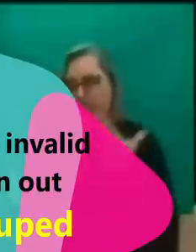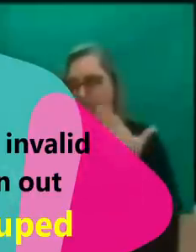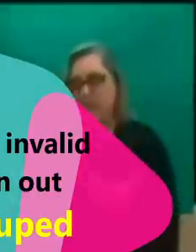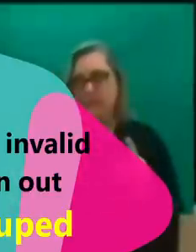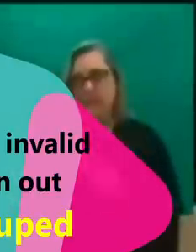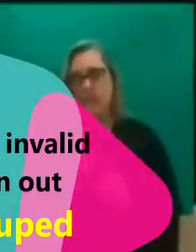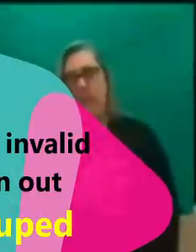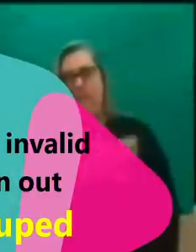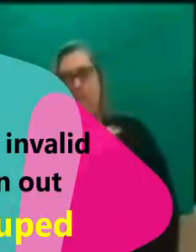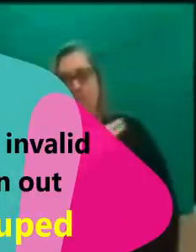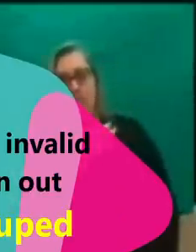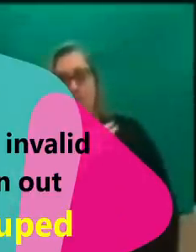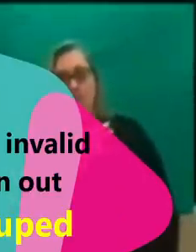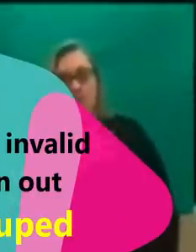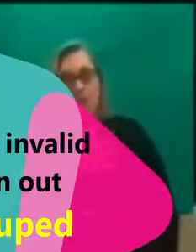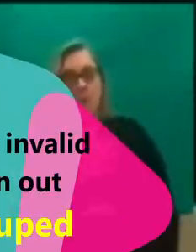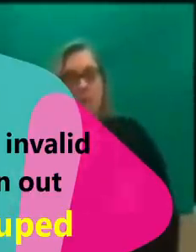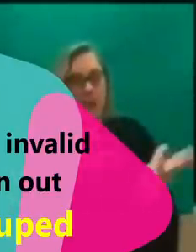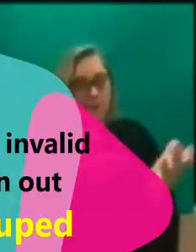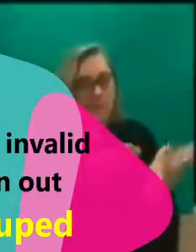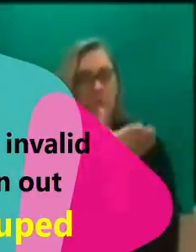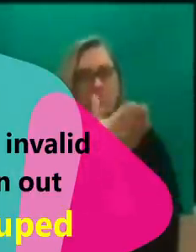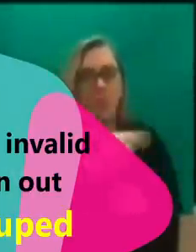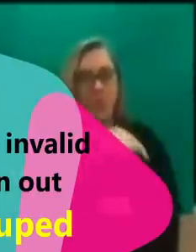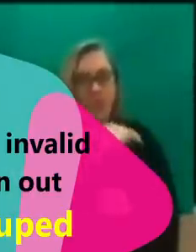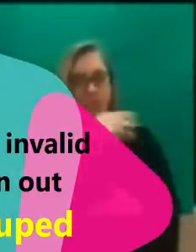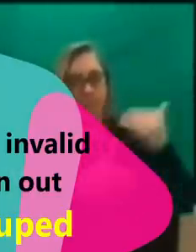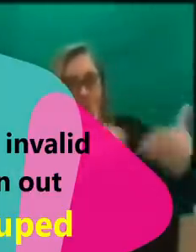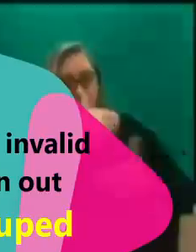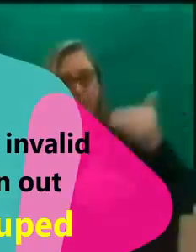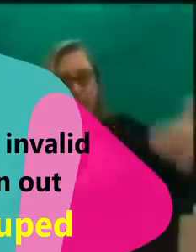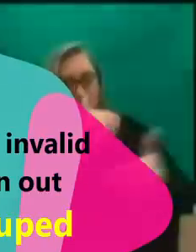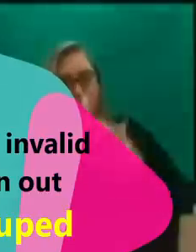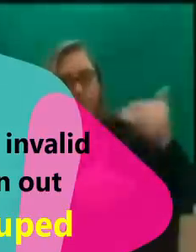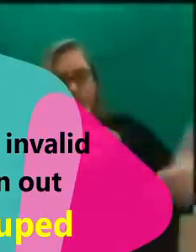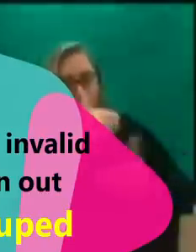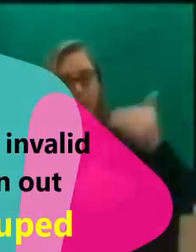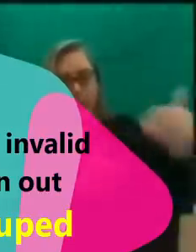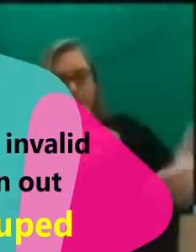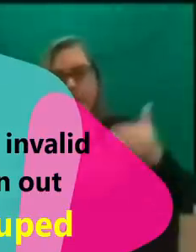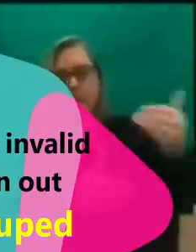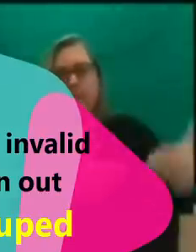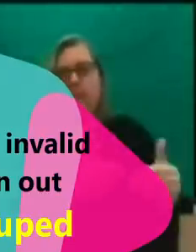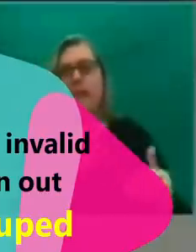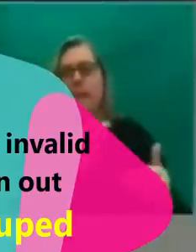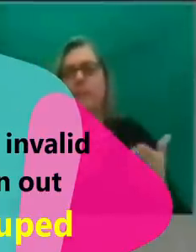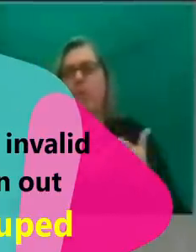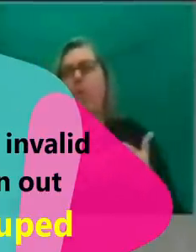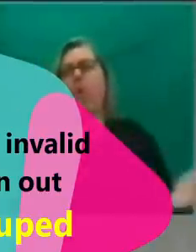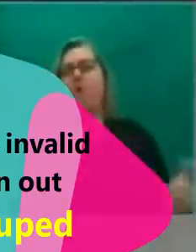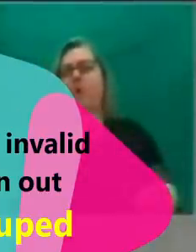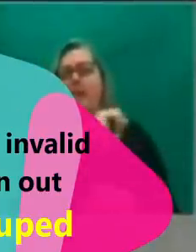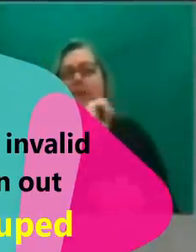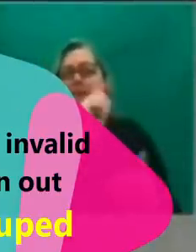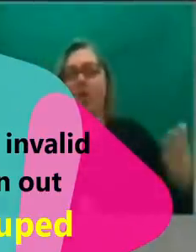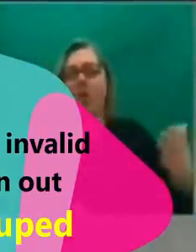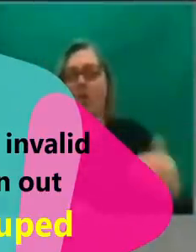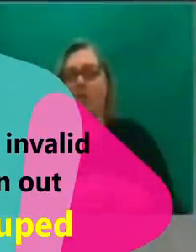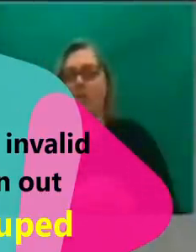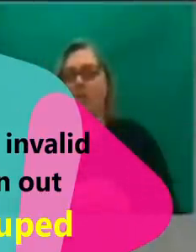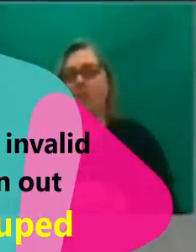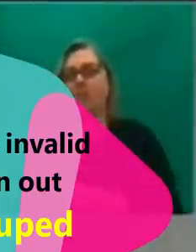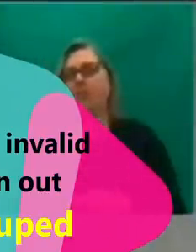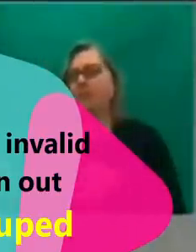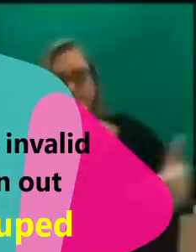of people, can go through that process and have their fine withdrawn. Withdrawn, withdrawn, withdrawn. Yes, it's almost like the government